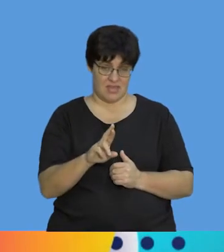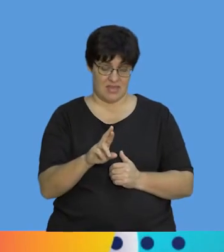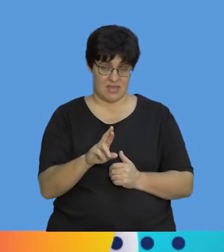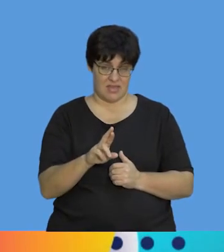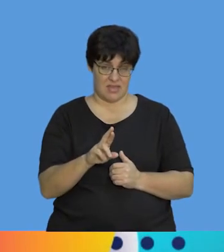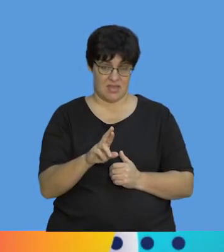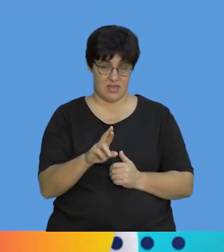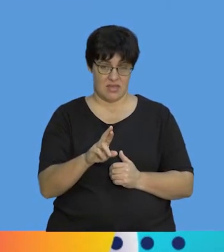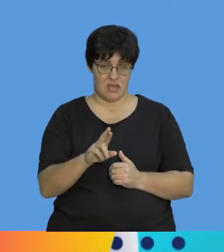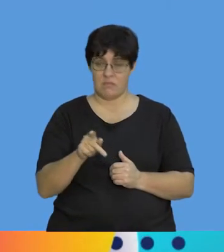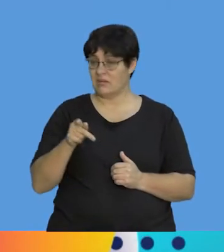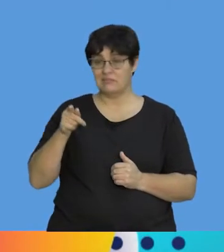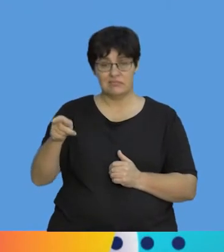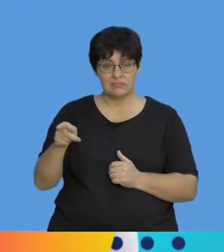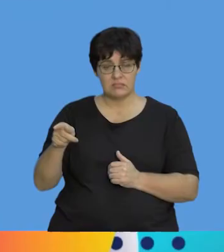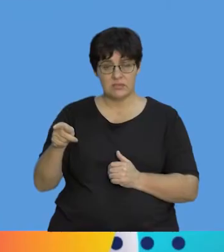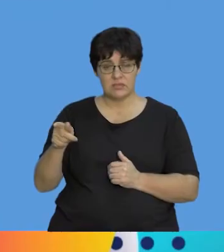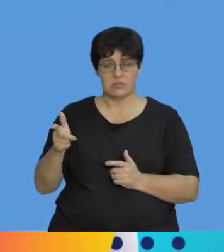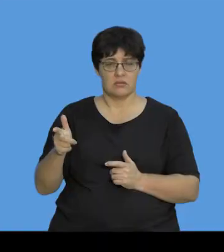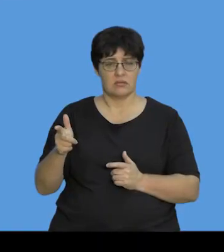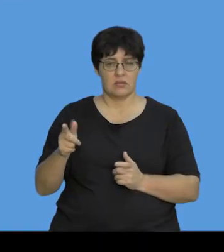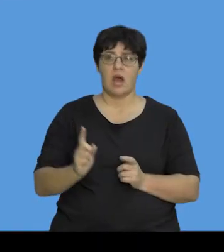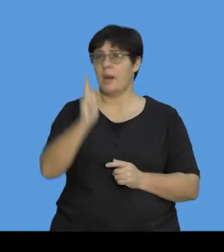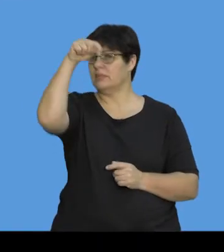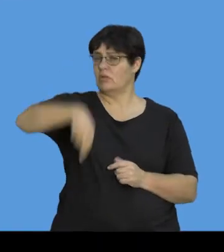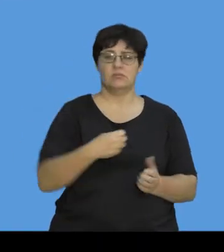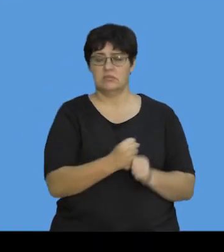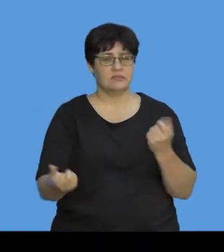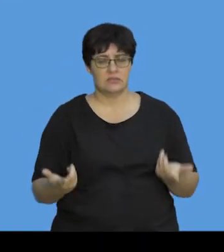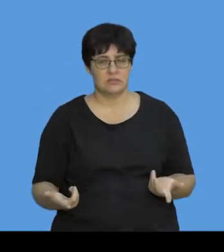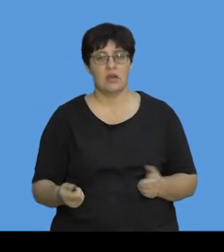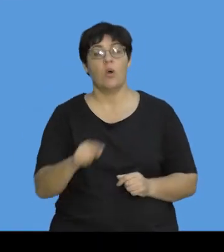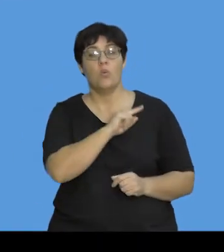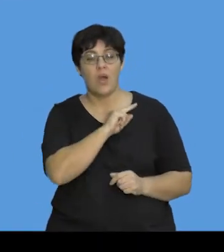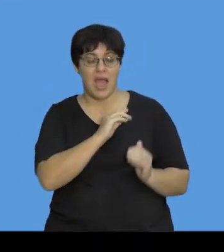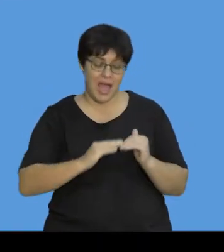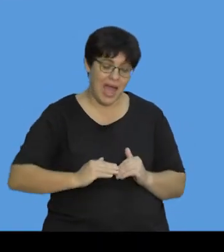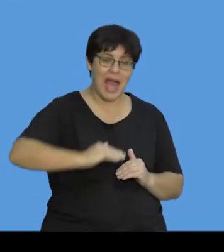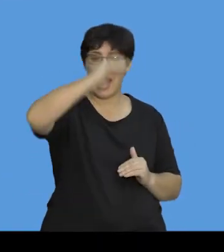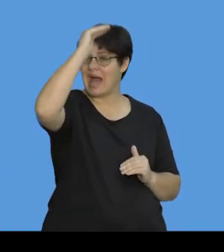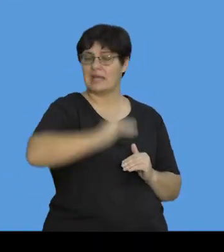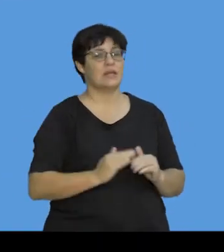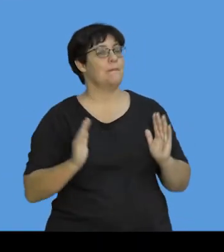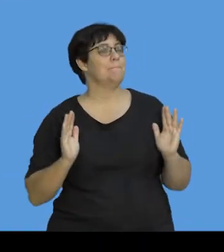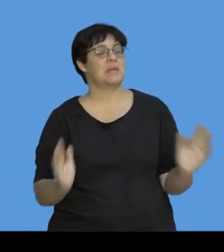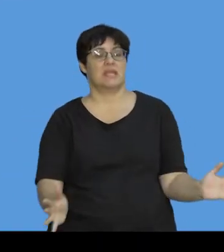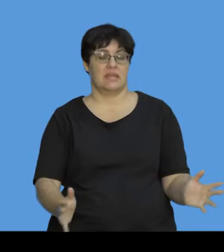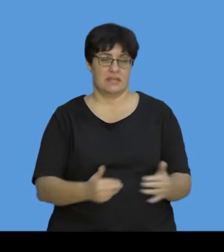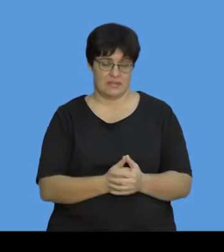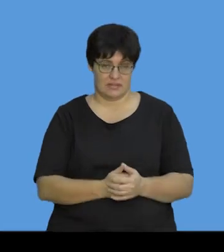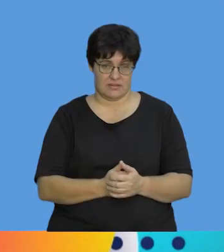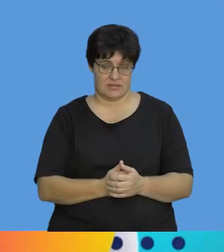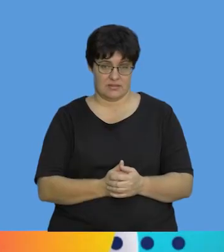I'm not putting a direction on this. They wanted the height of the